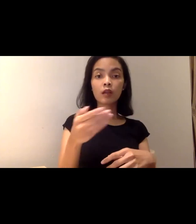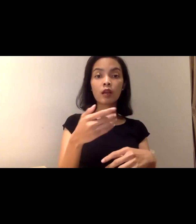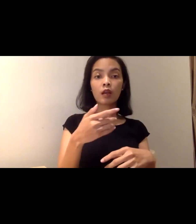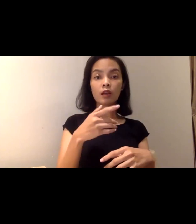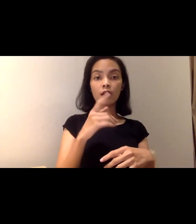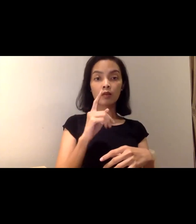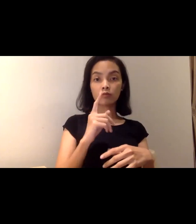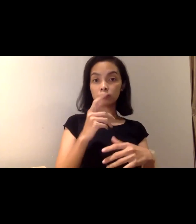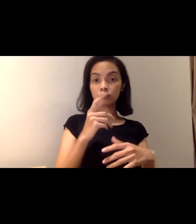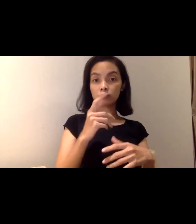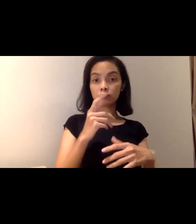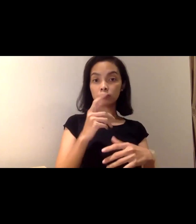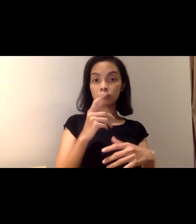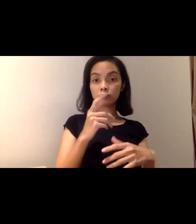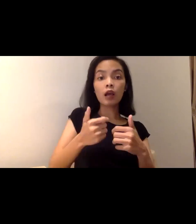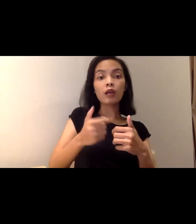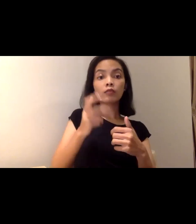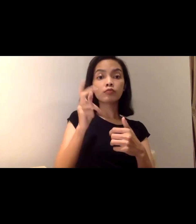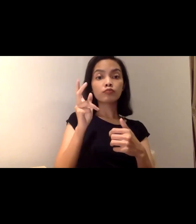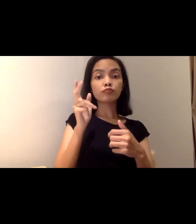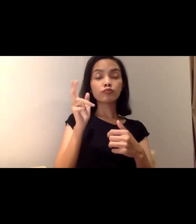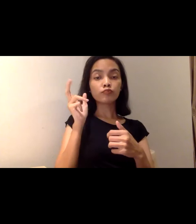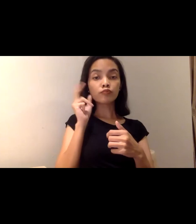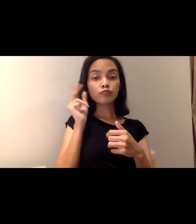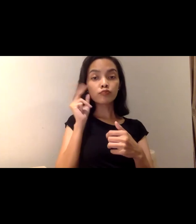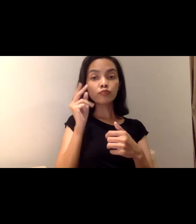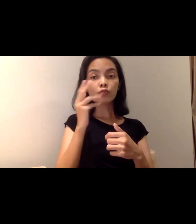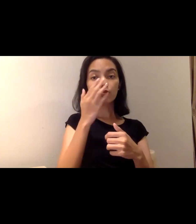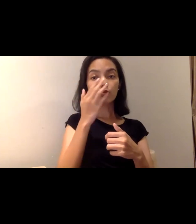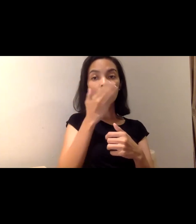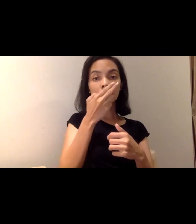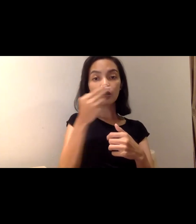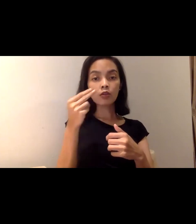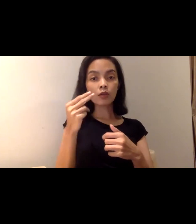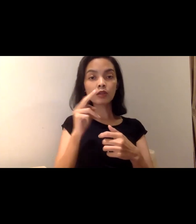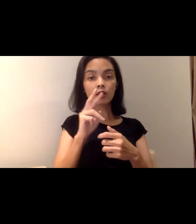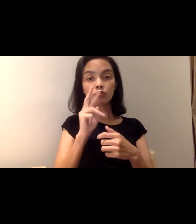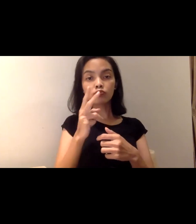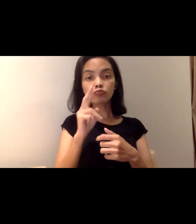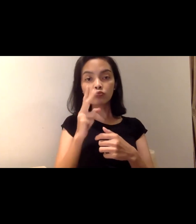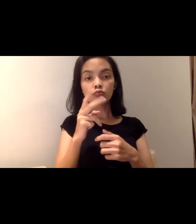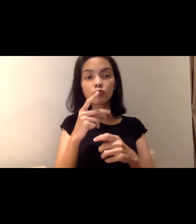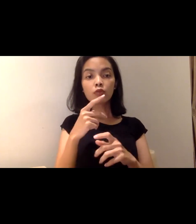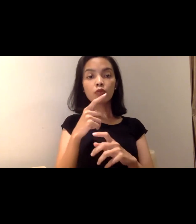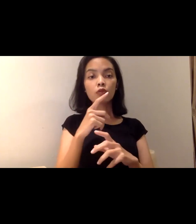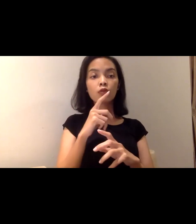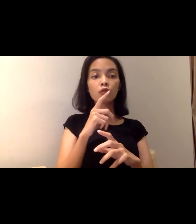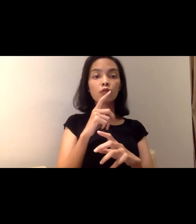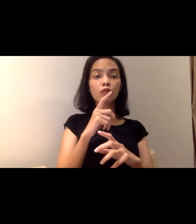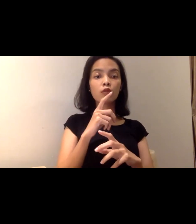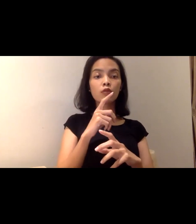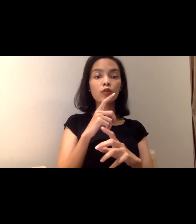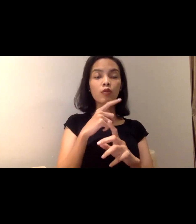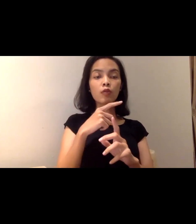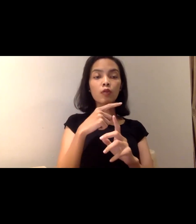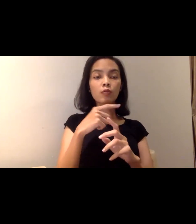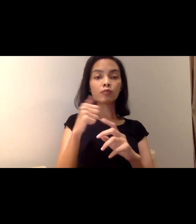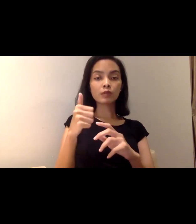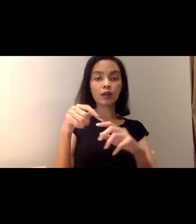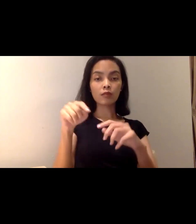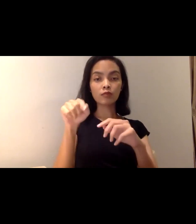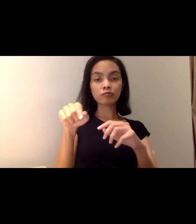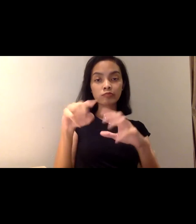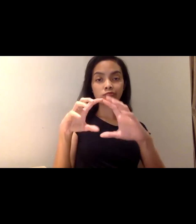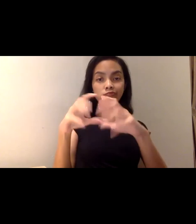Indonesia by activating the interpretation option on your screen. Please feel free to leave a comment or question in the chat